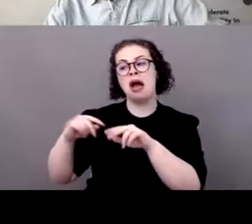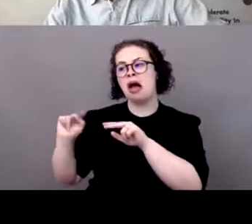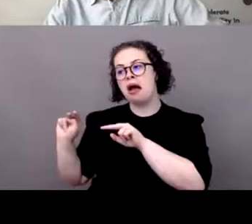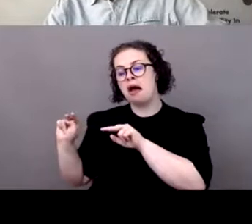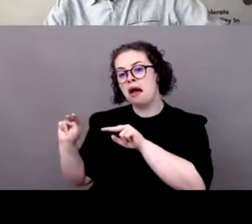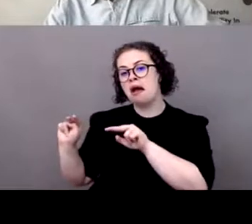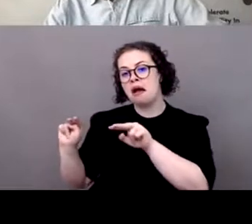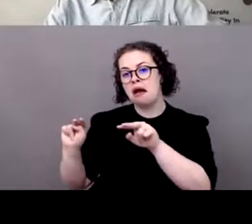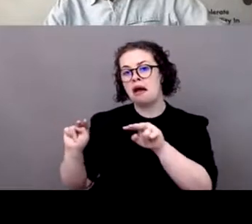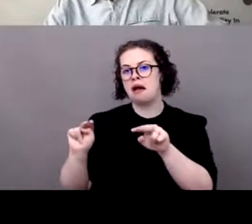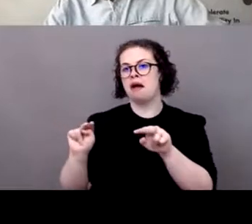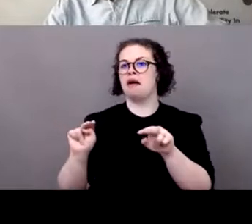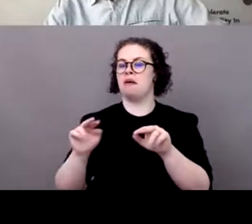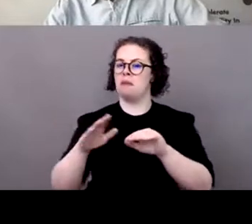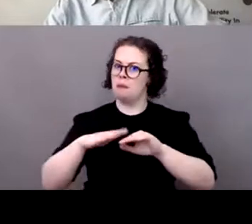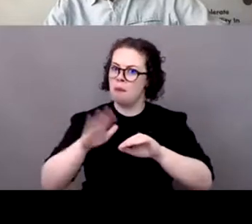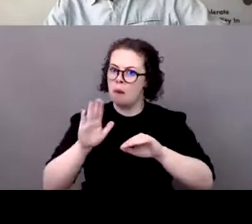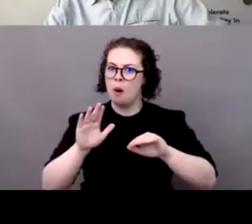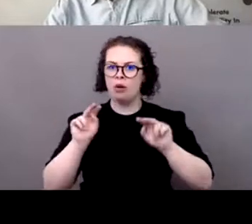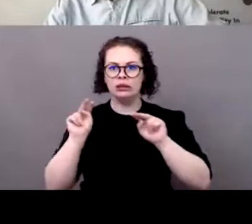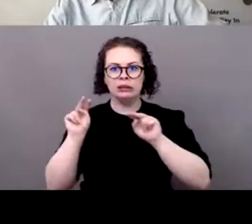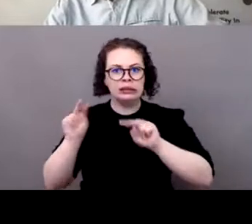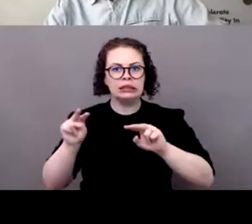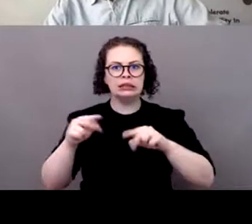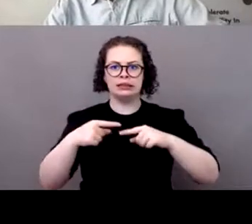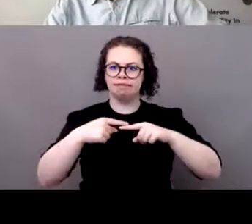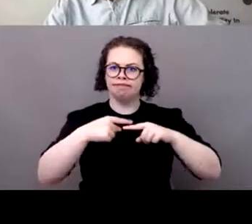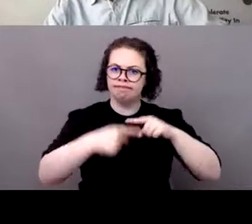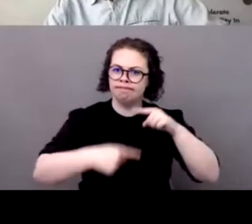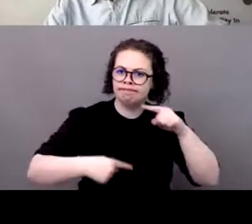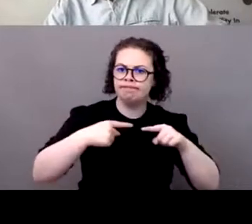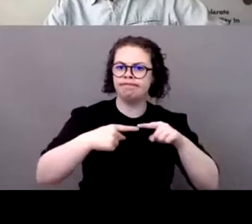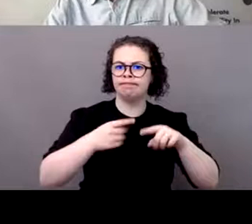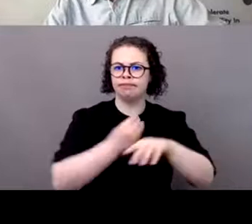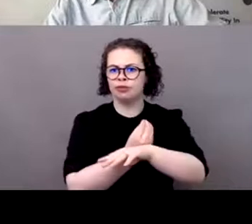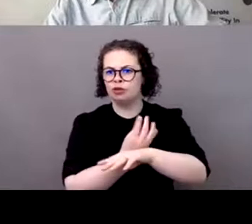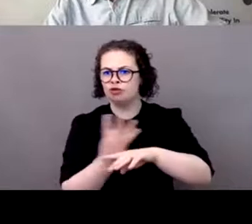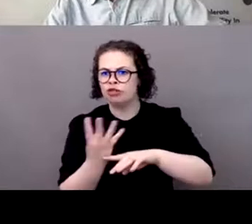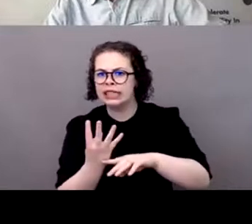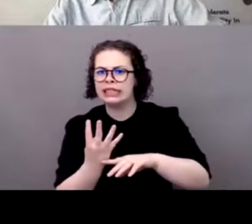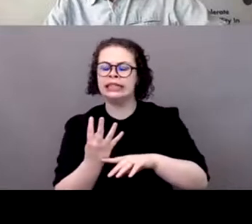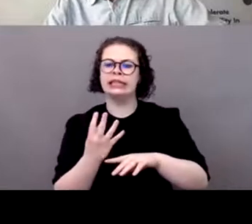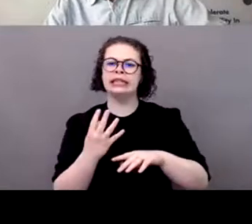around the sustainability context. Much more players, athletes,